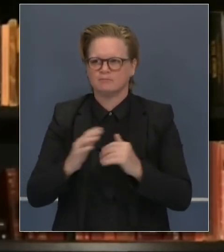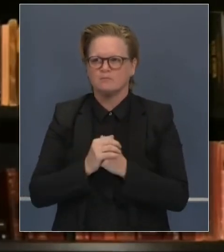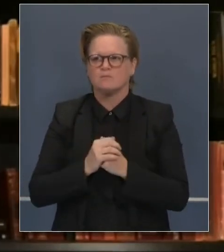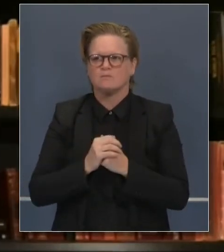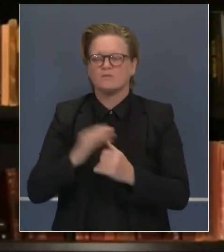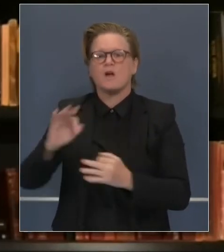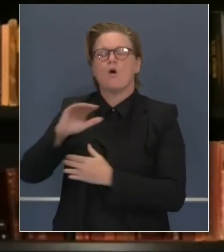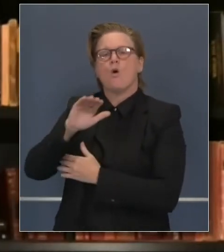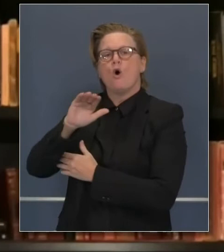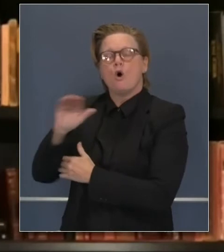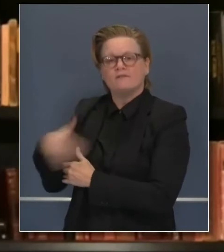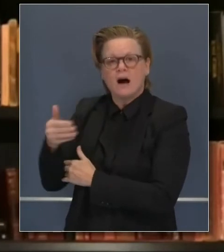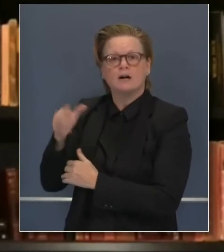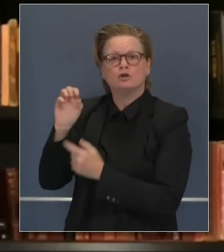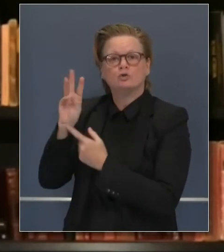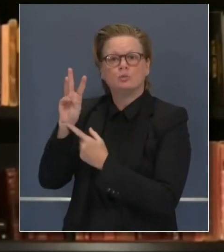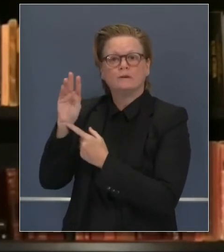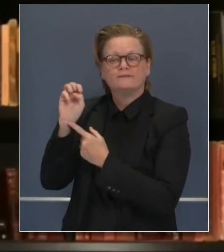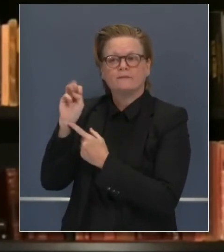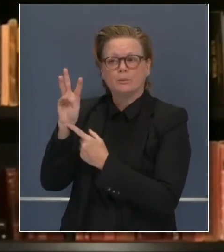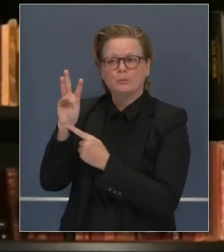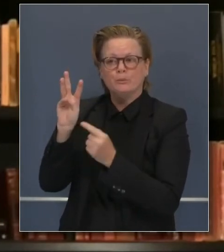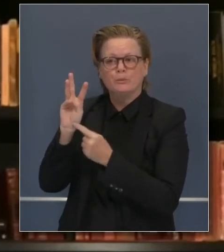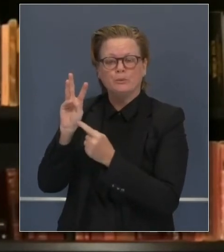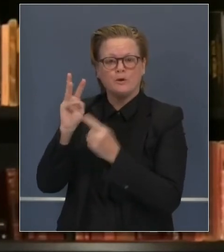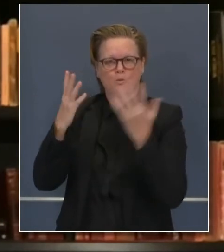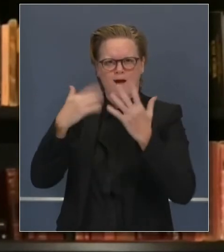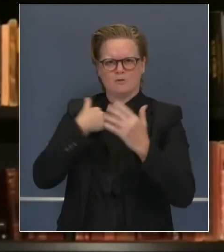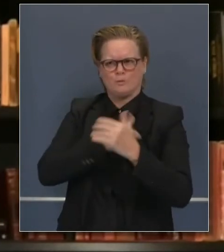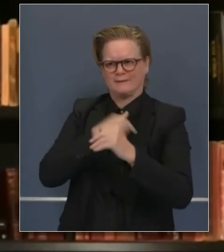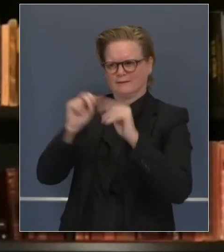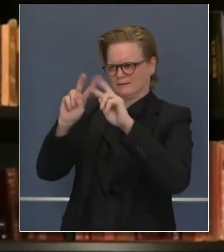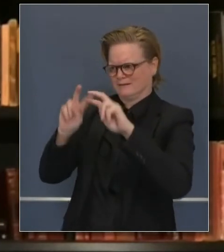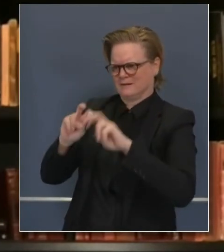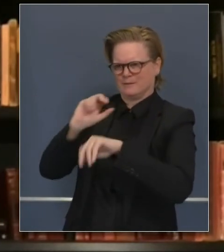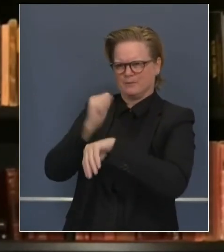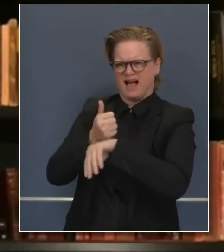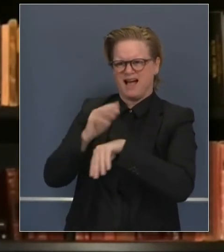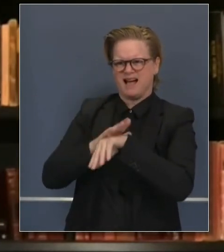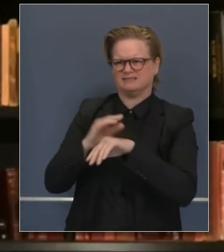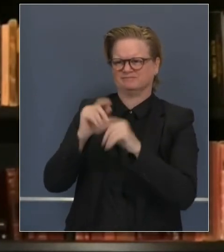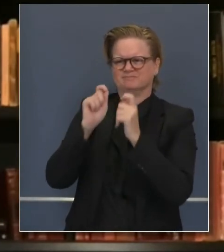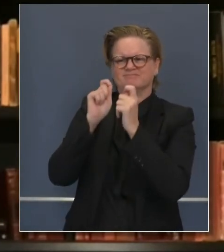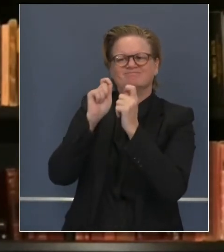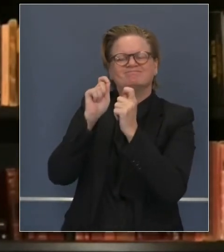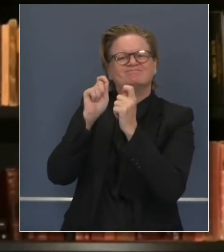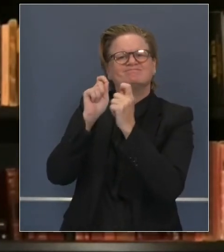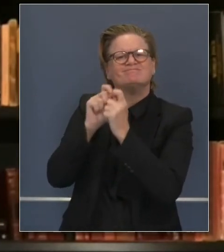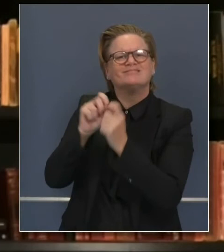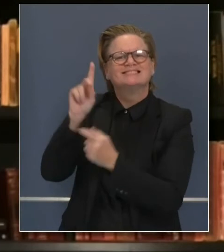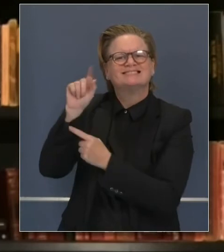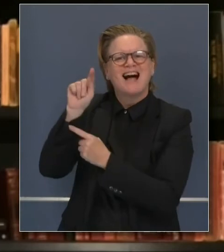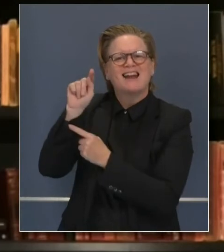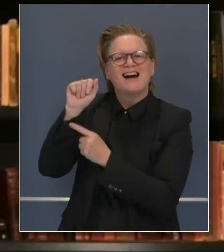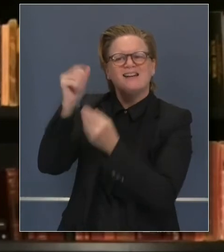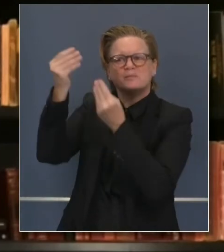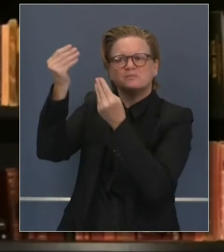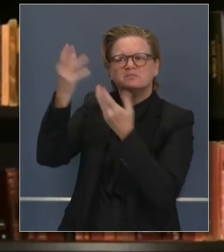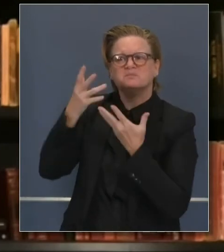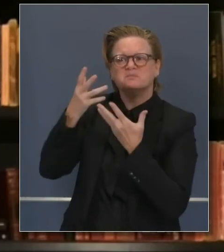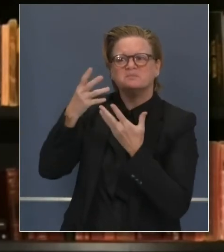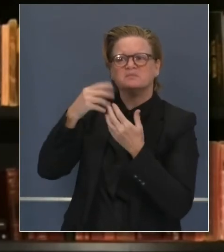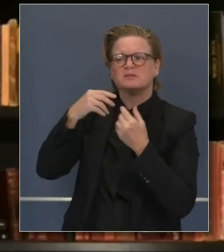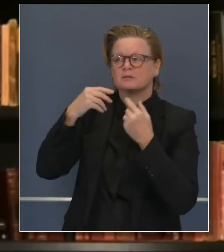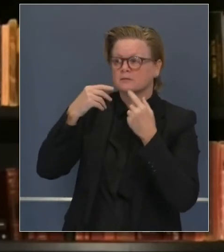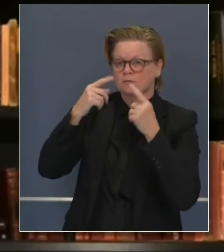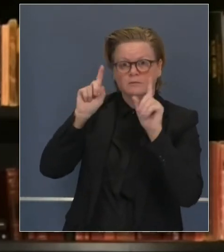to assess based upon any specific data, the efficacy? Obviously, we're moving with this